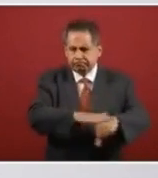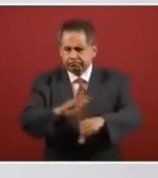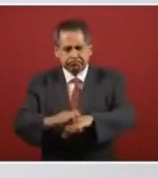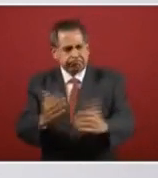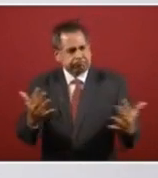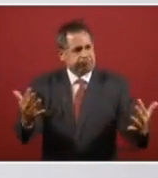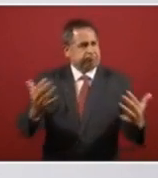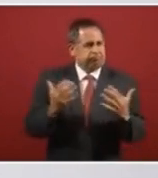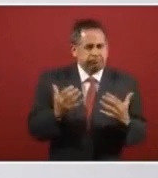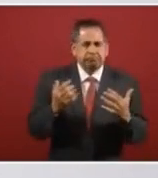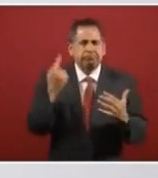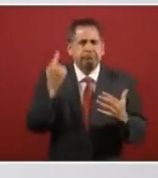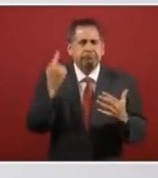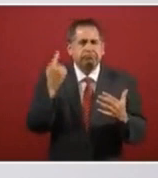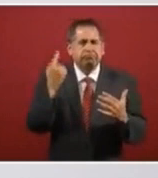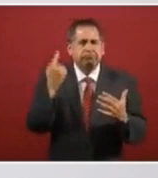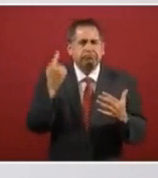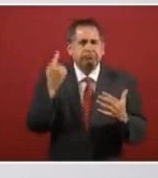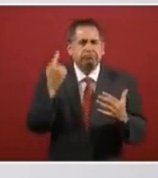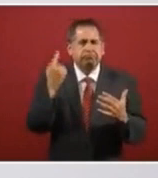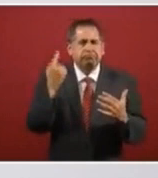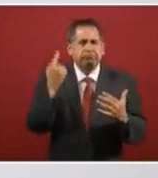commitment of